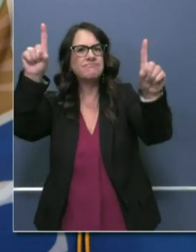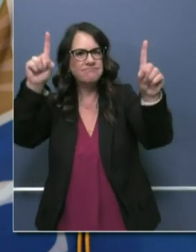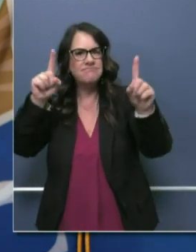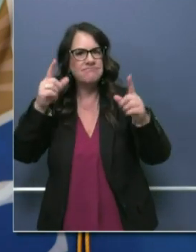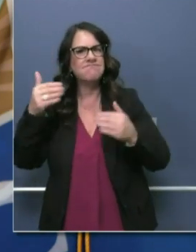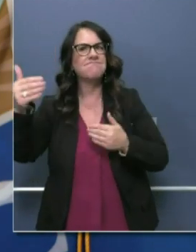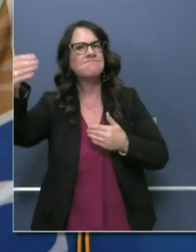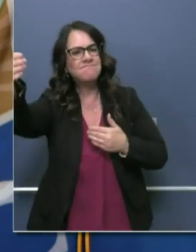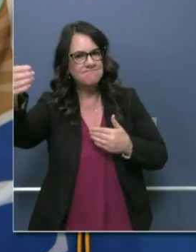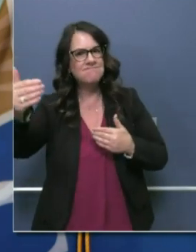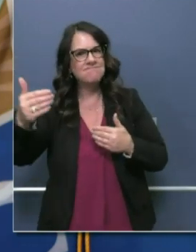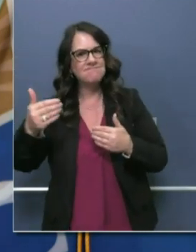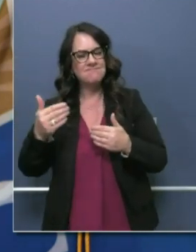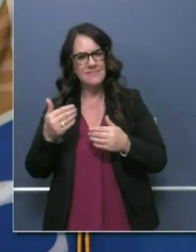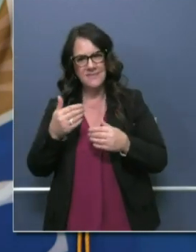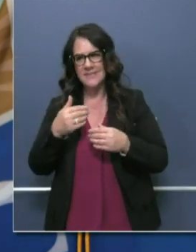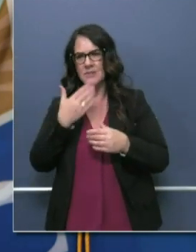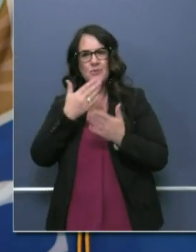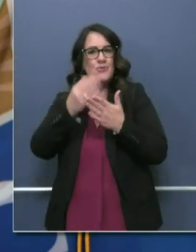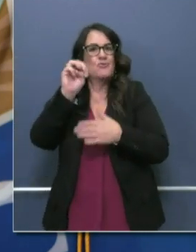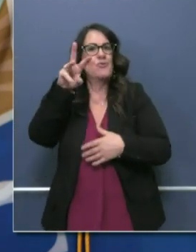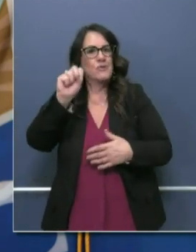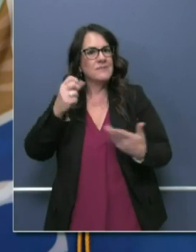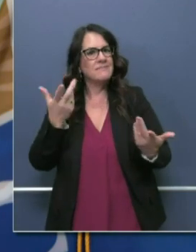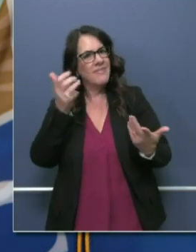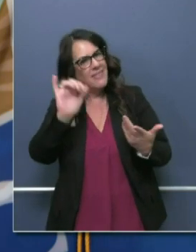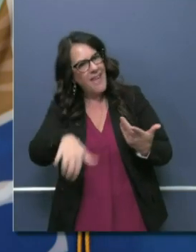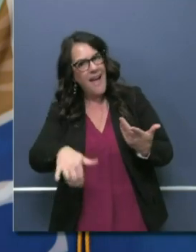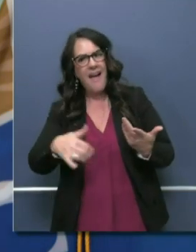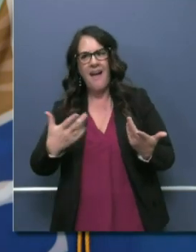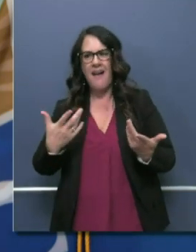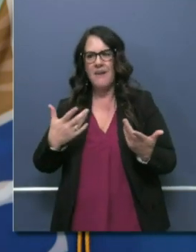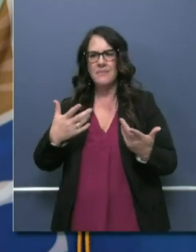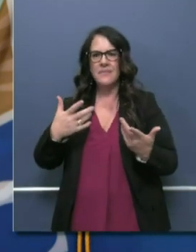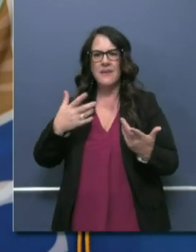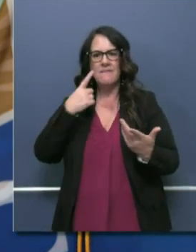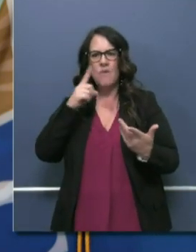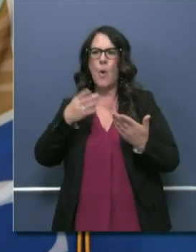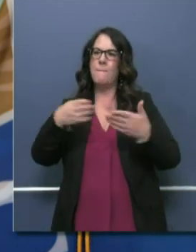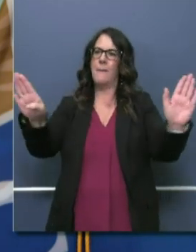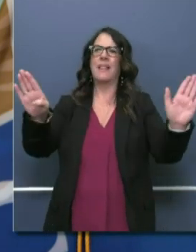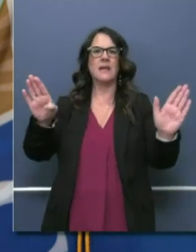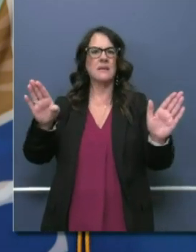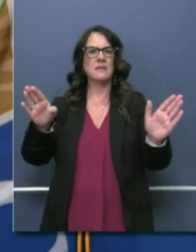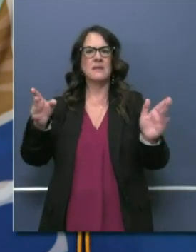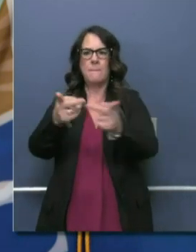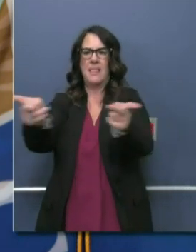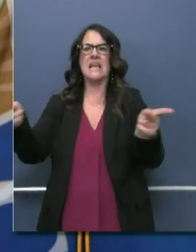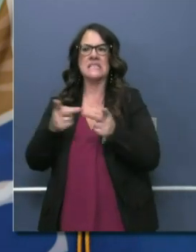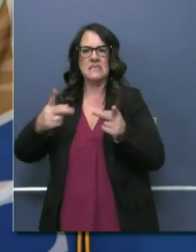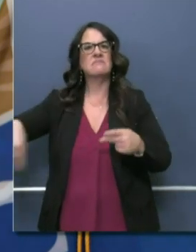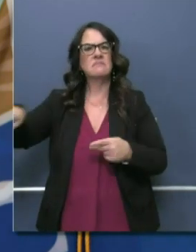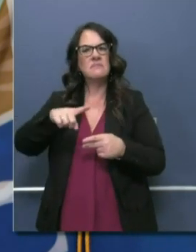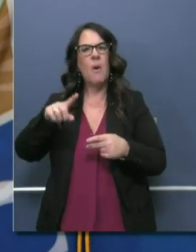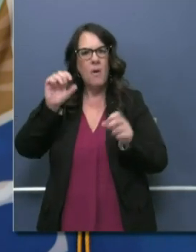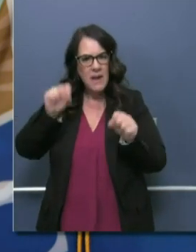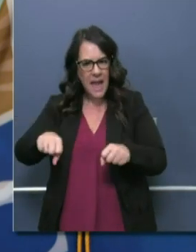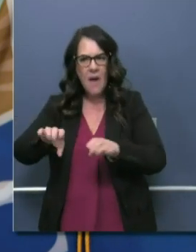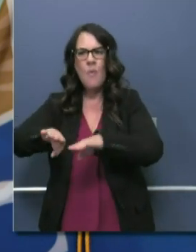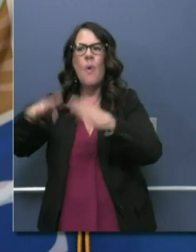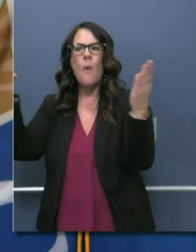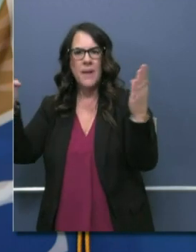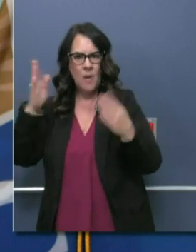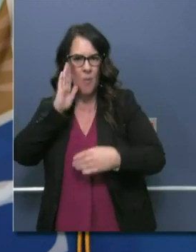days in that respect. But the good news is these public open spaces are opening back up with plans